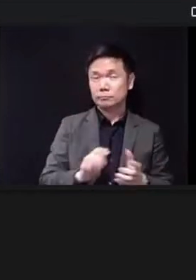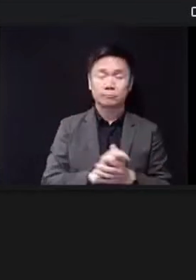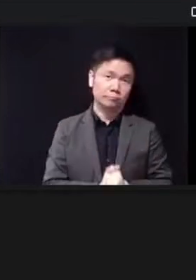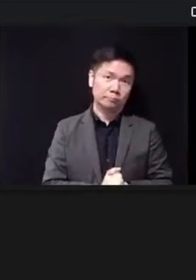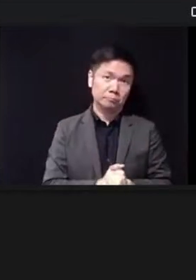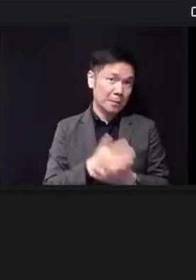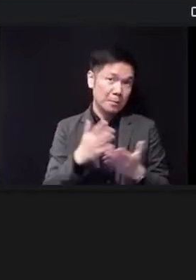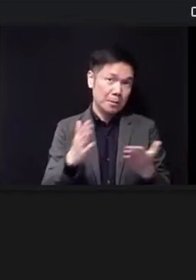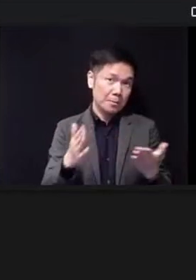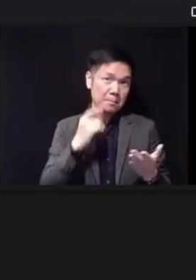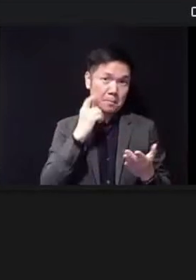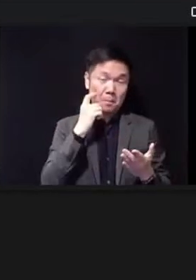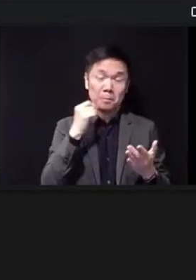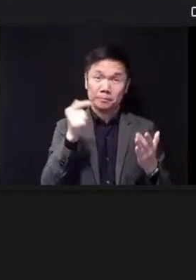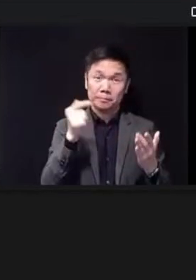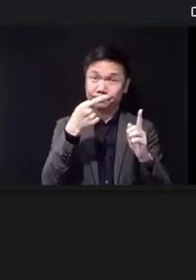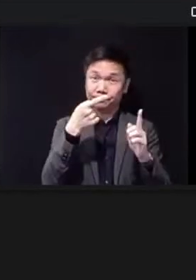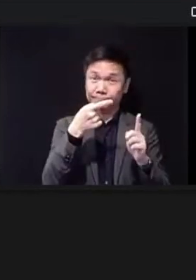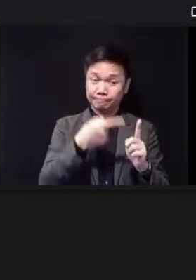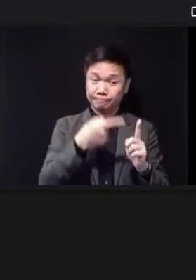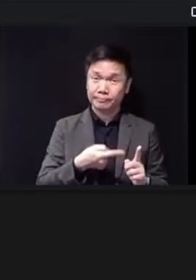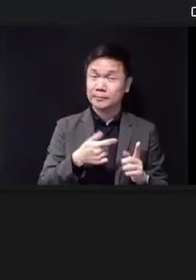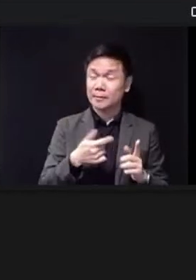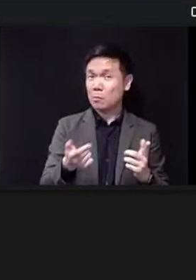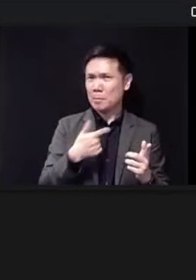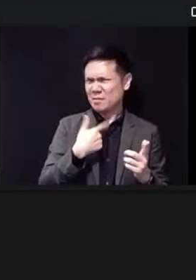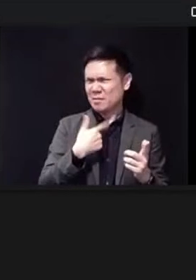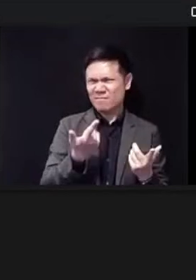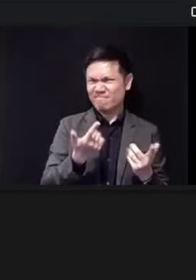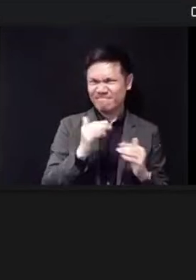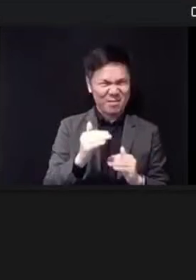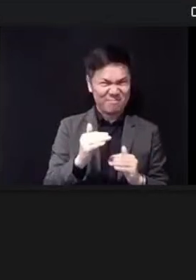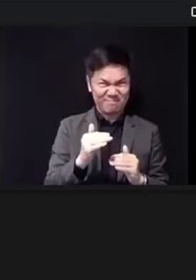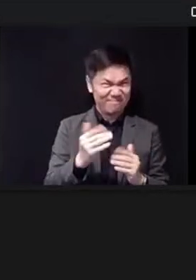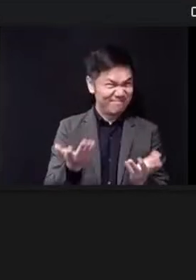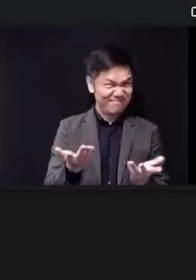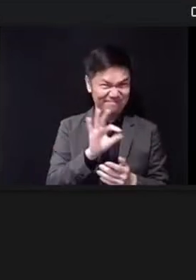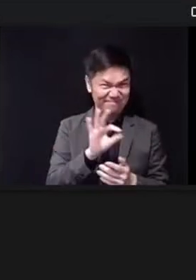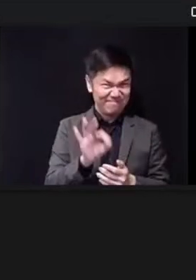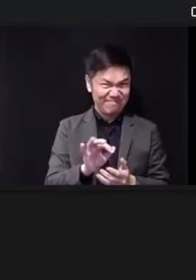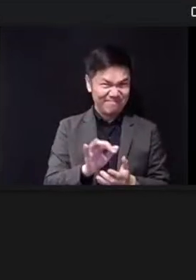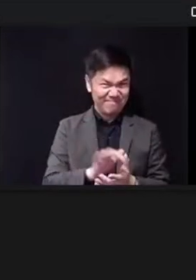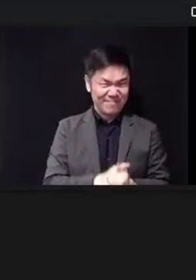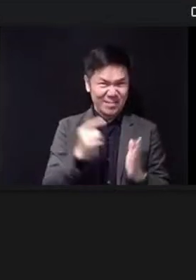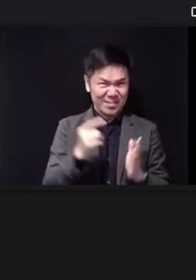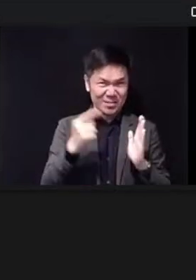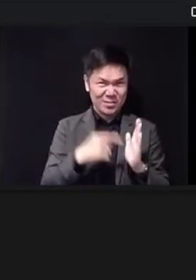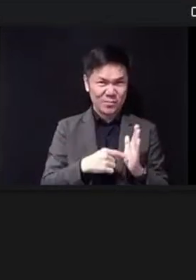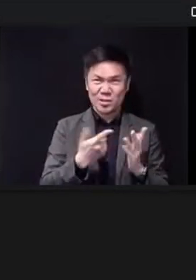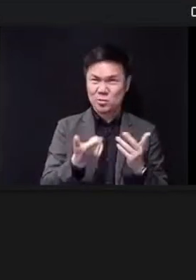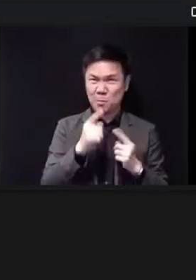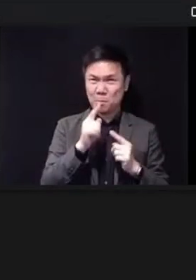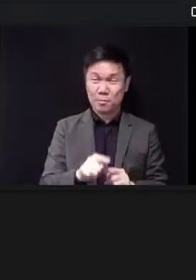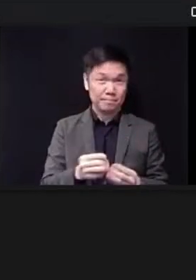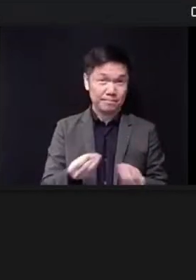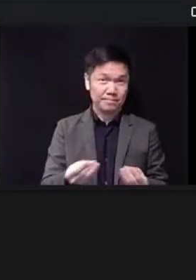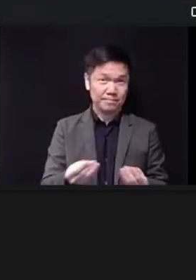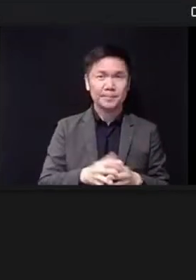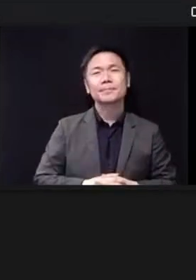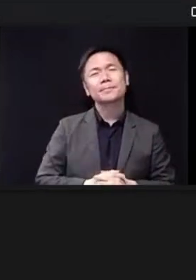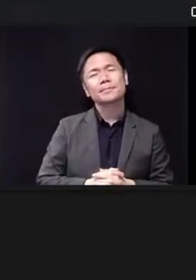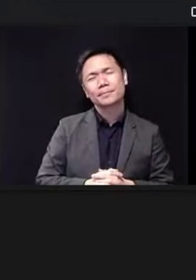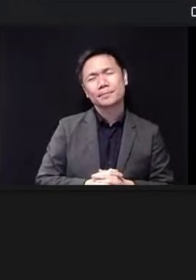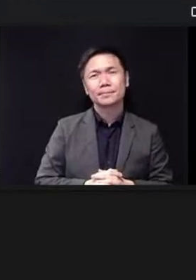factual summary of the meeting. And so we feel we are limiting ourselves a bit by only having the report. Thank you.